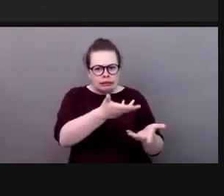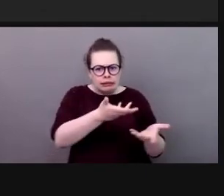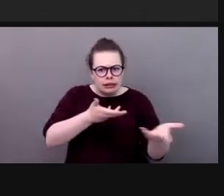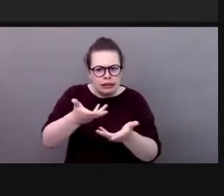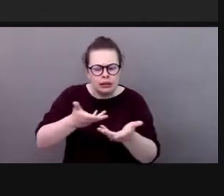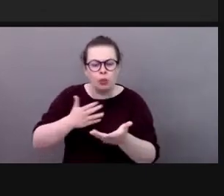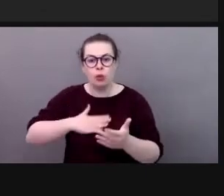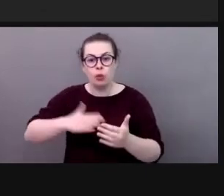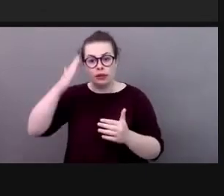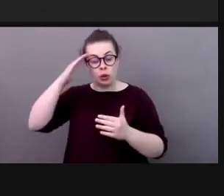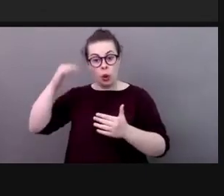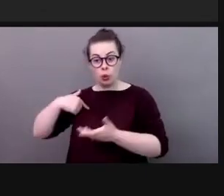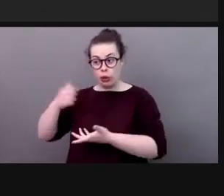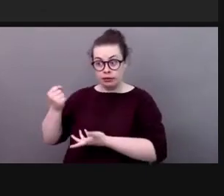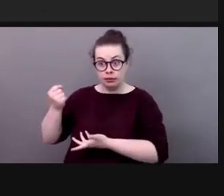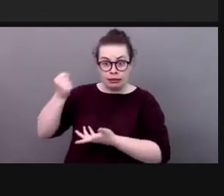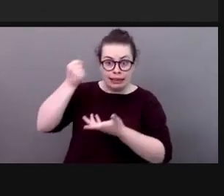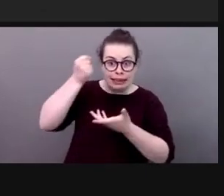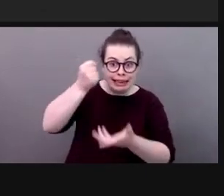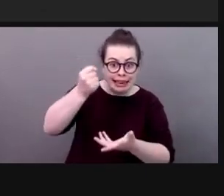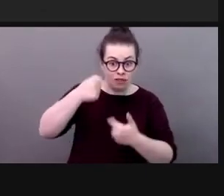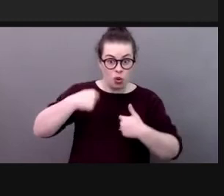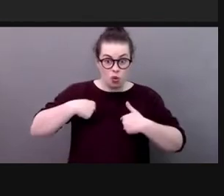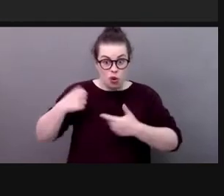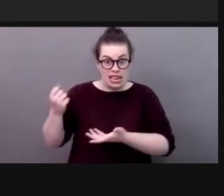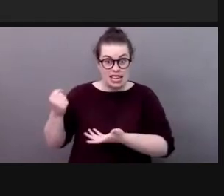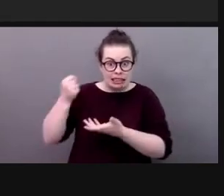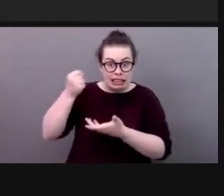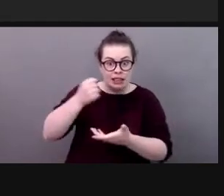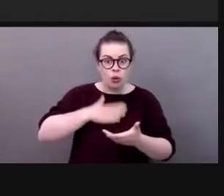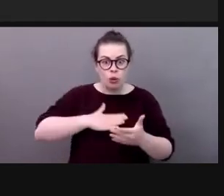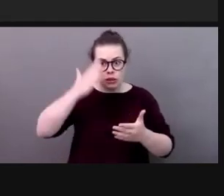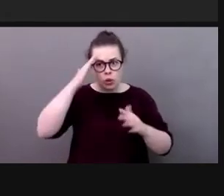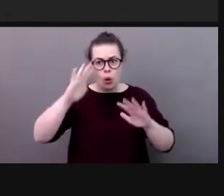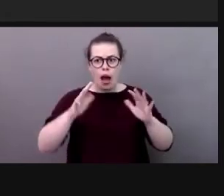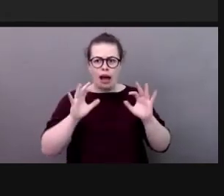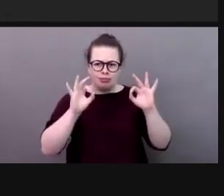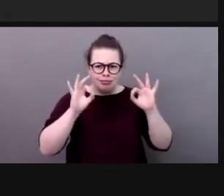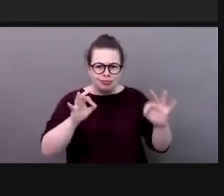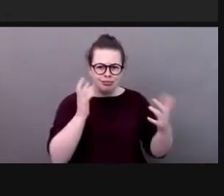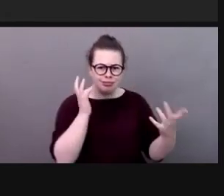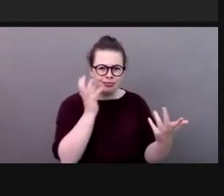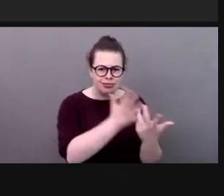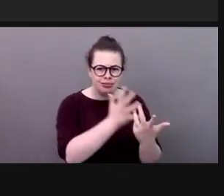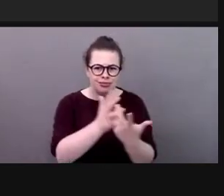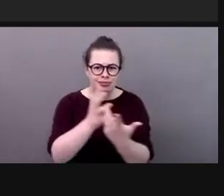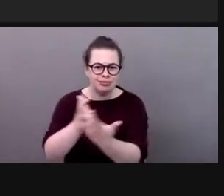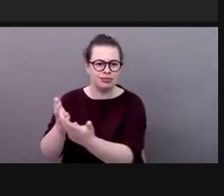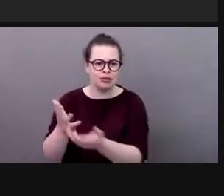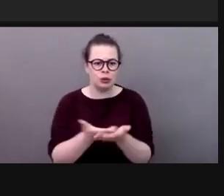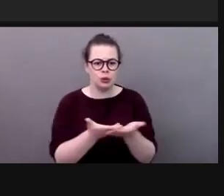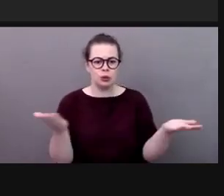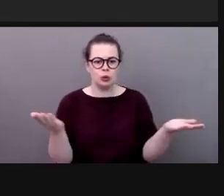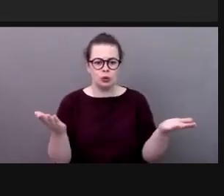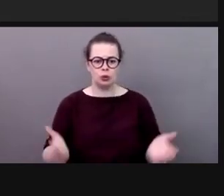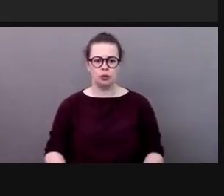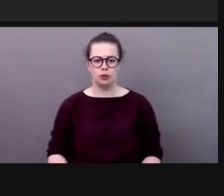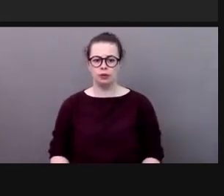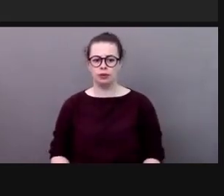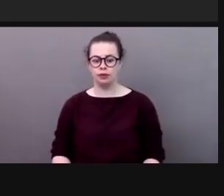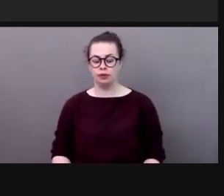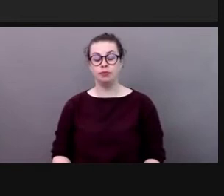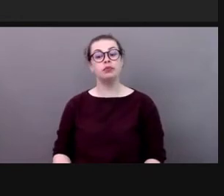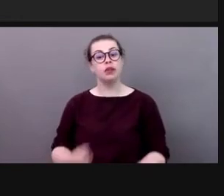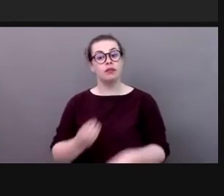serving this and adaptation of our practices. And on greening, but not only,